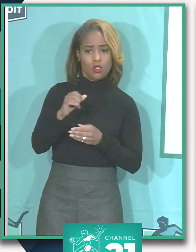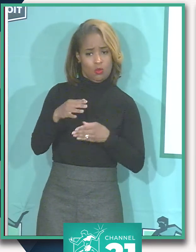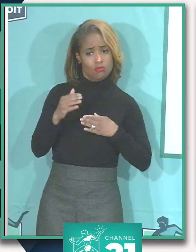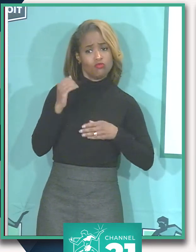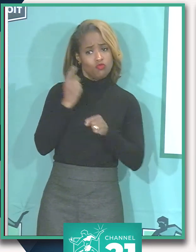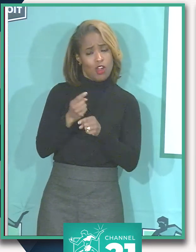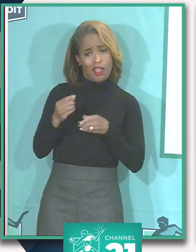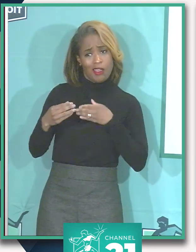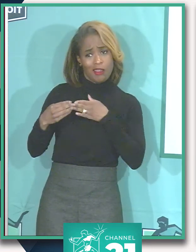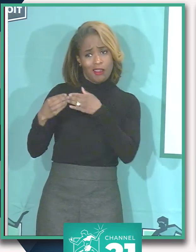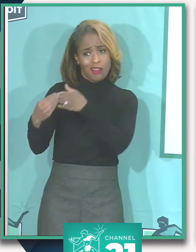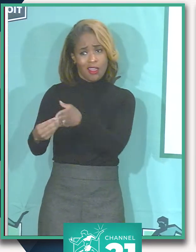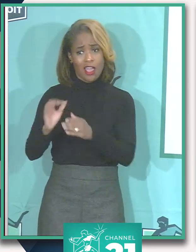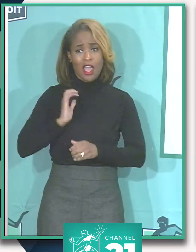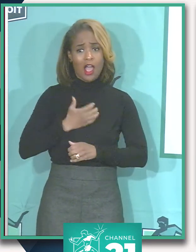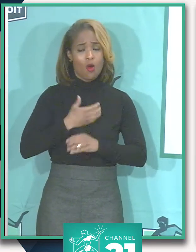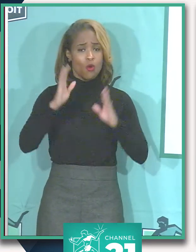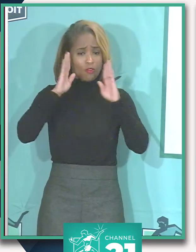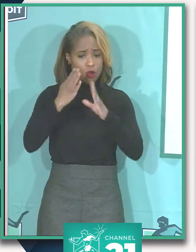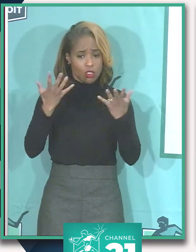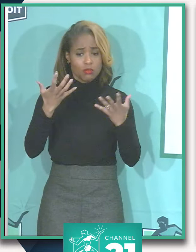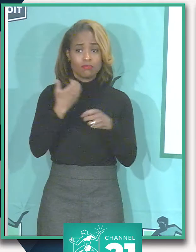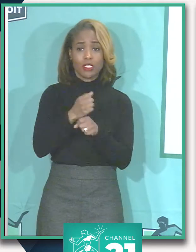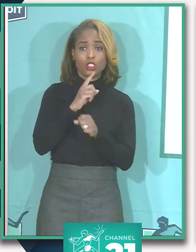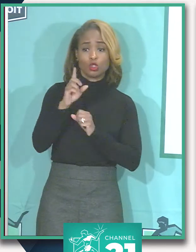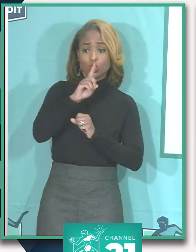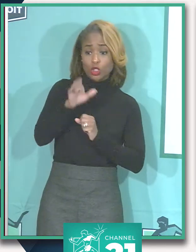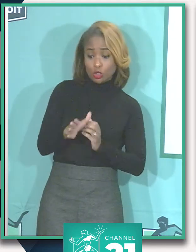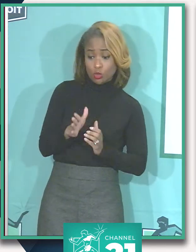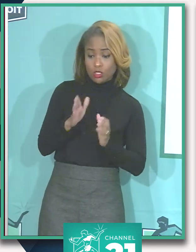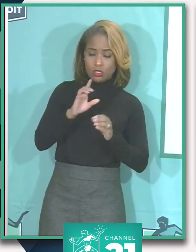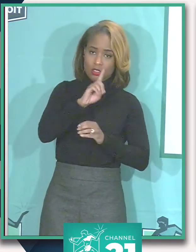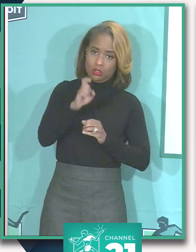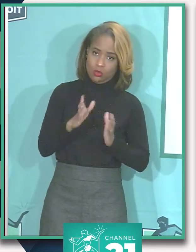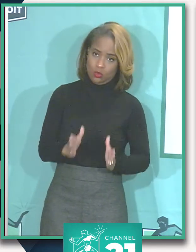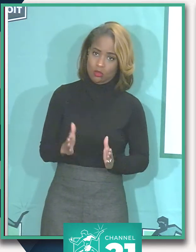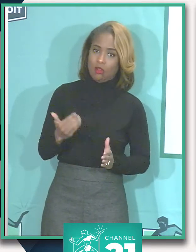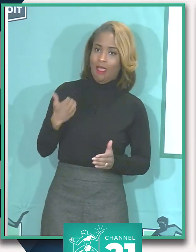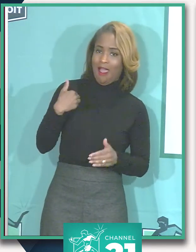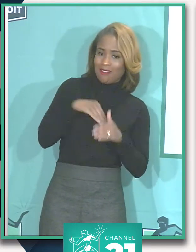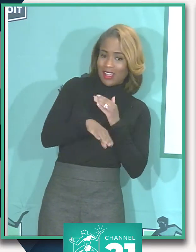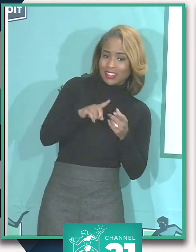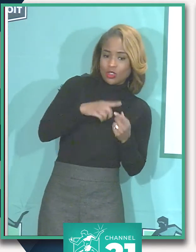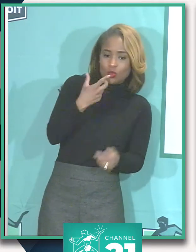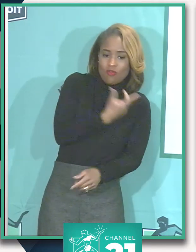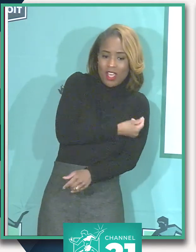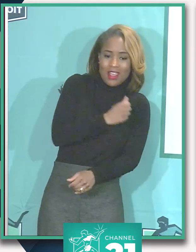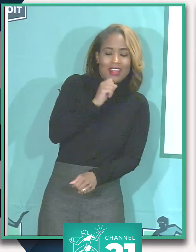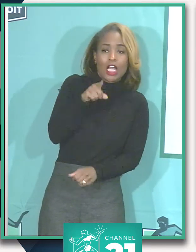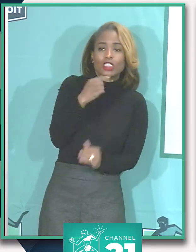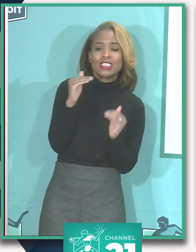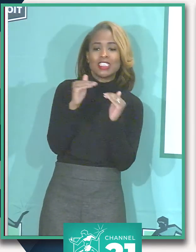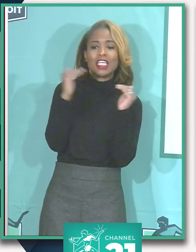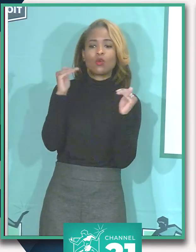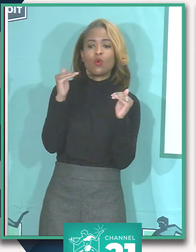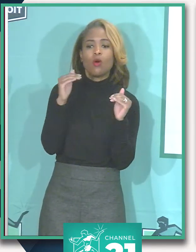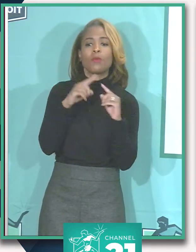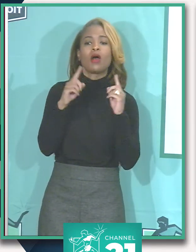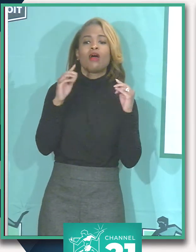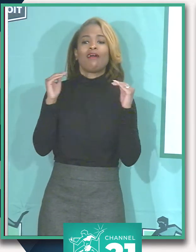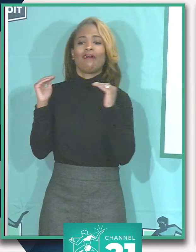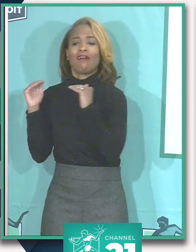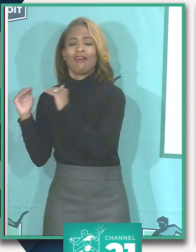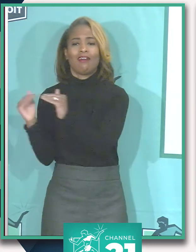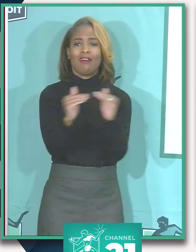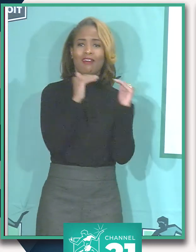is bright. Our focus is on making sure Detroiters have access to the vaccine, and not just equal access, but equitable